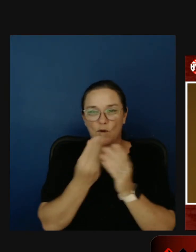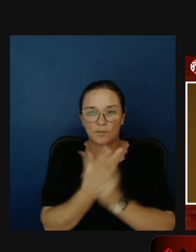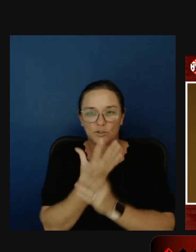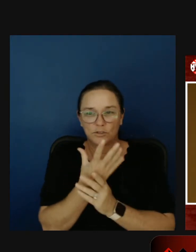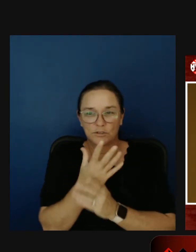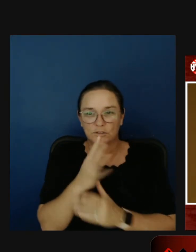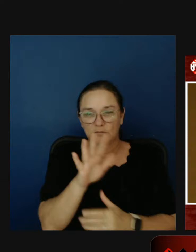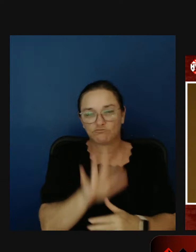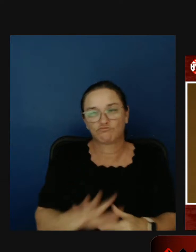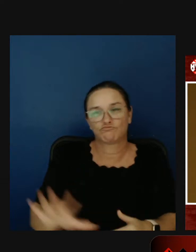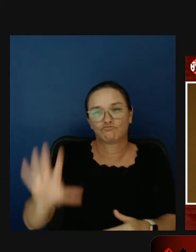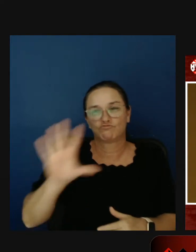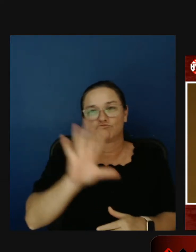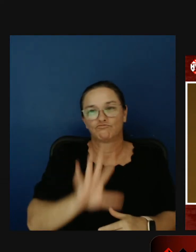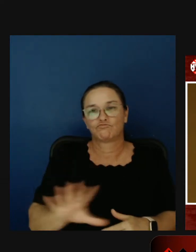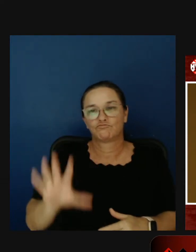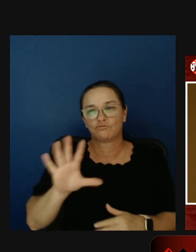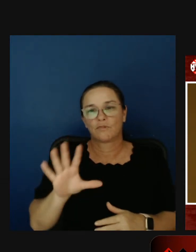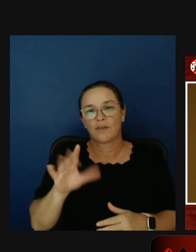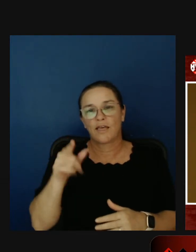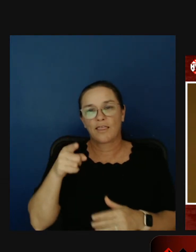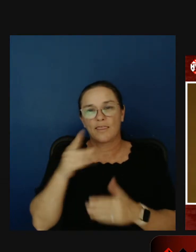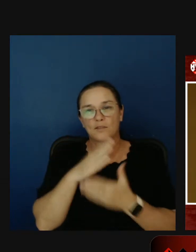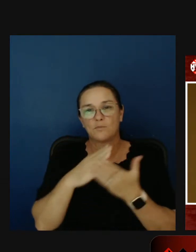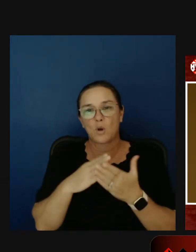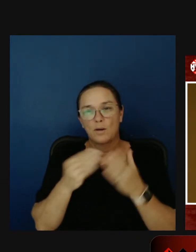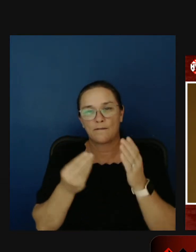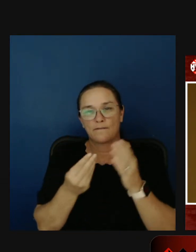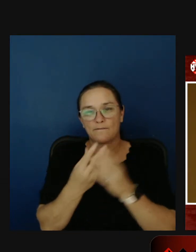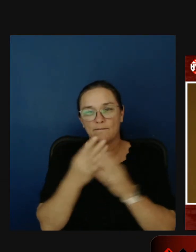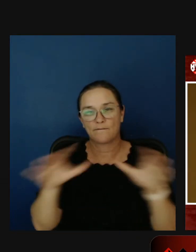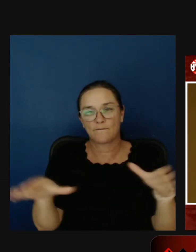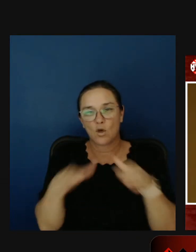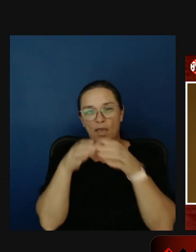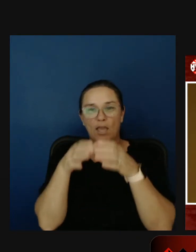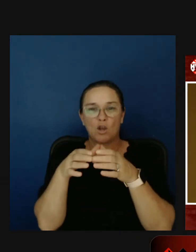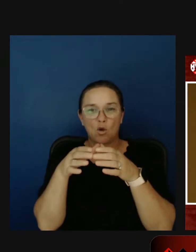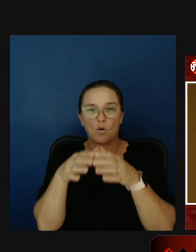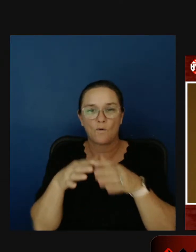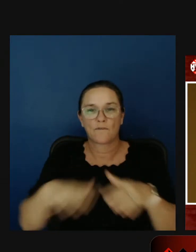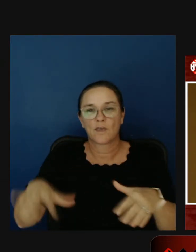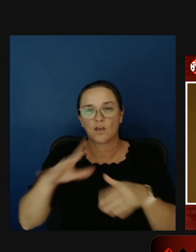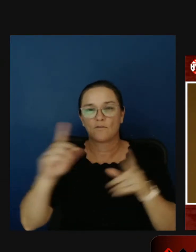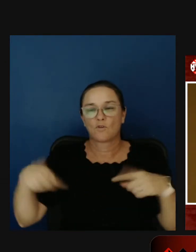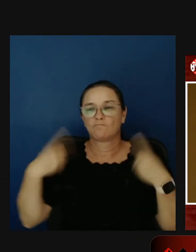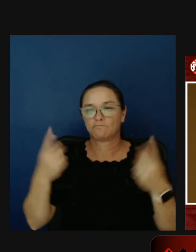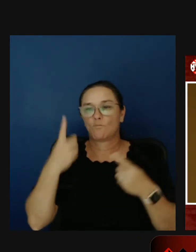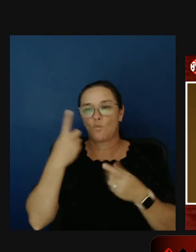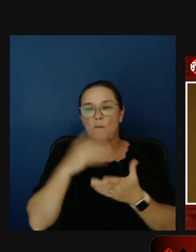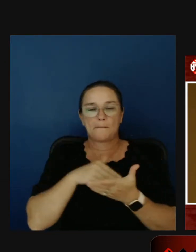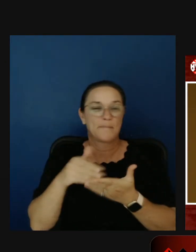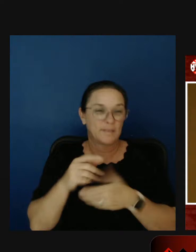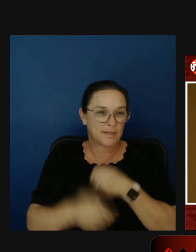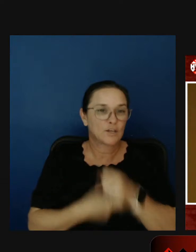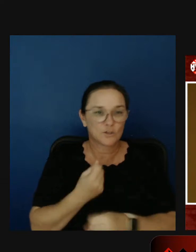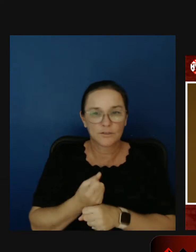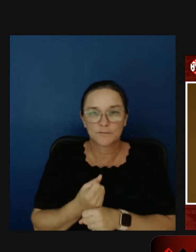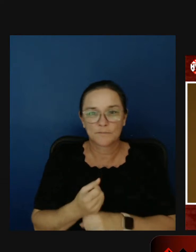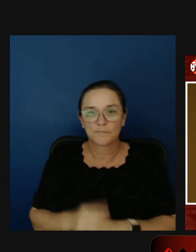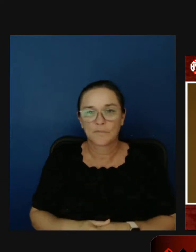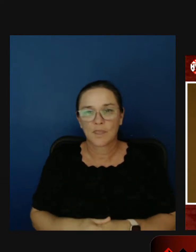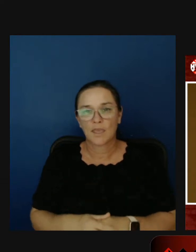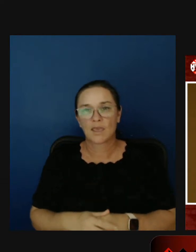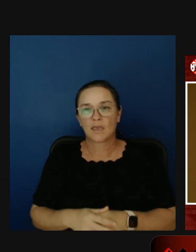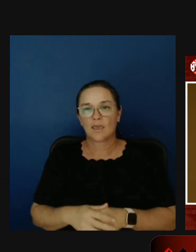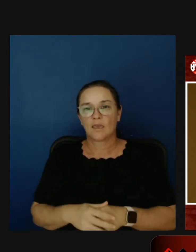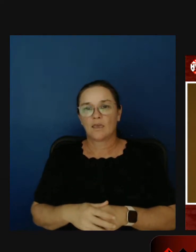this part of the volcanic field over the last 1,000,000 years or so. So not super